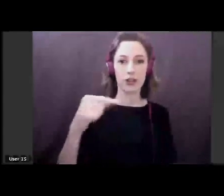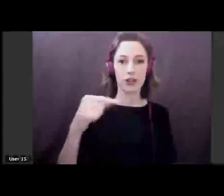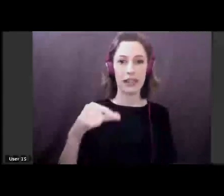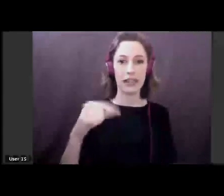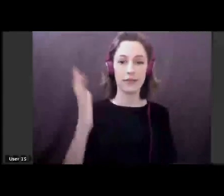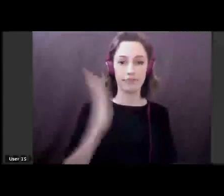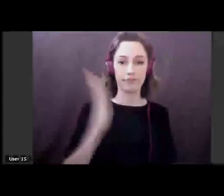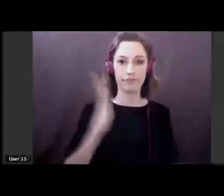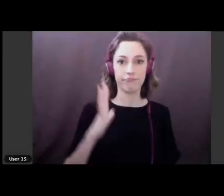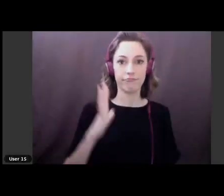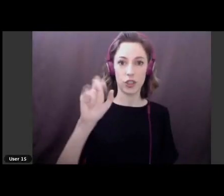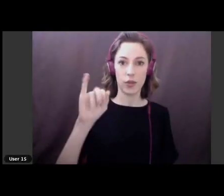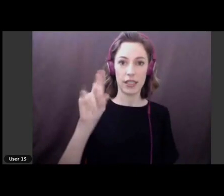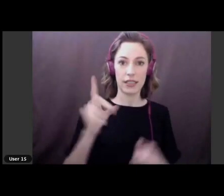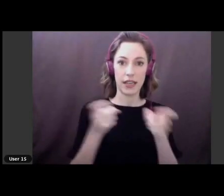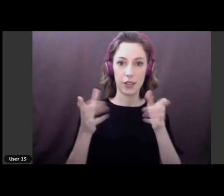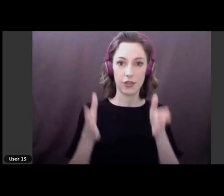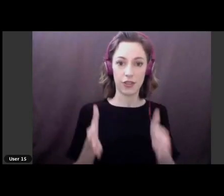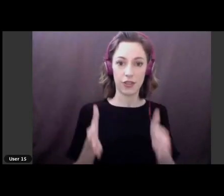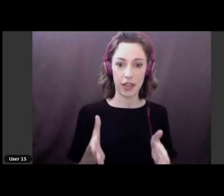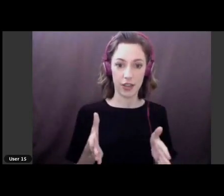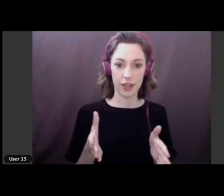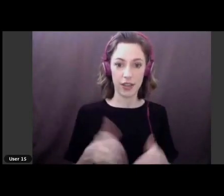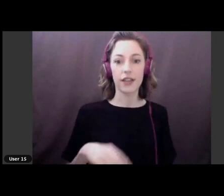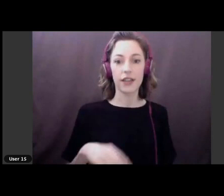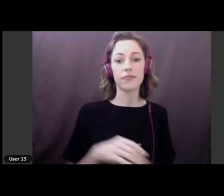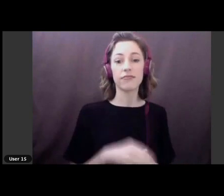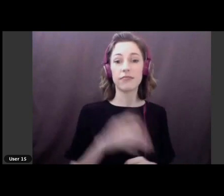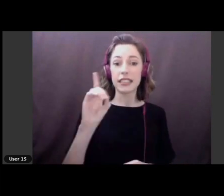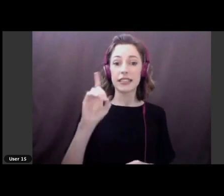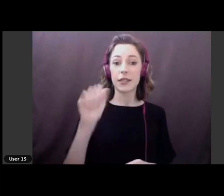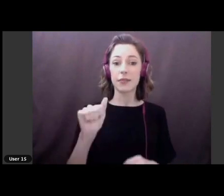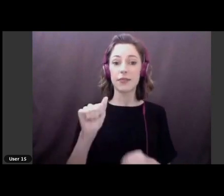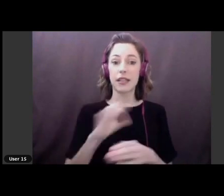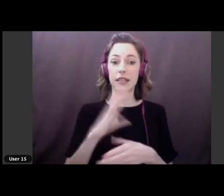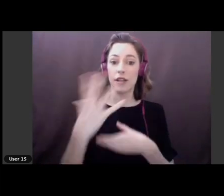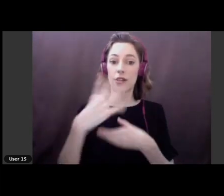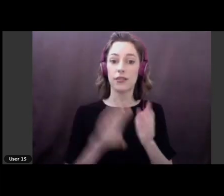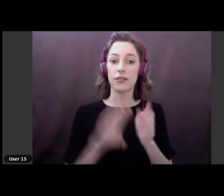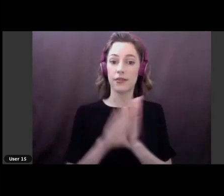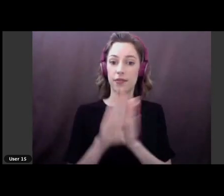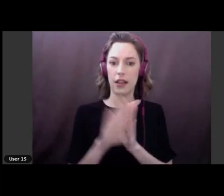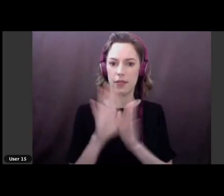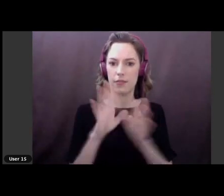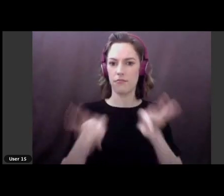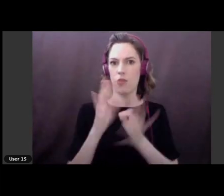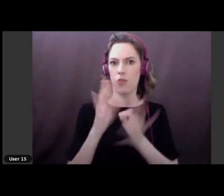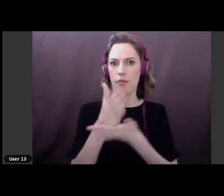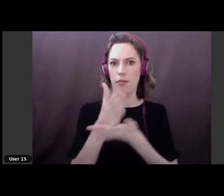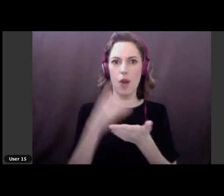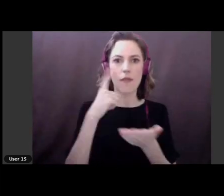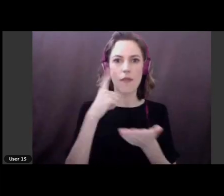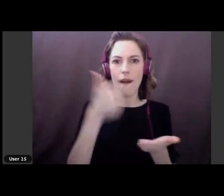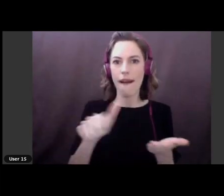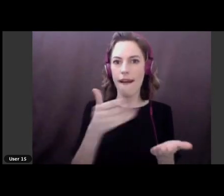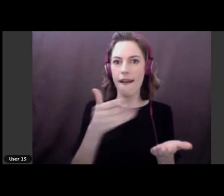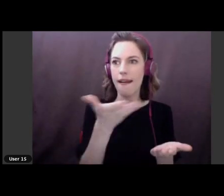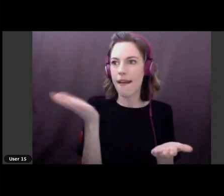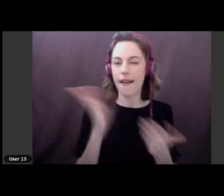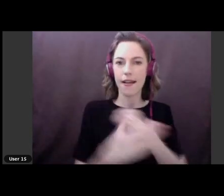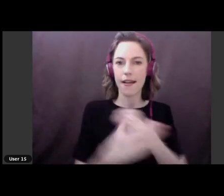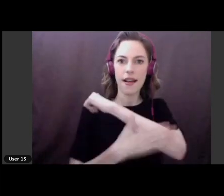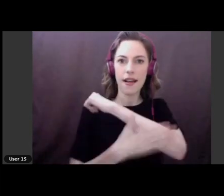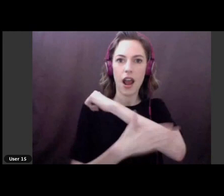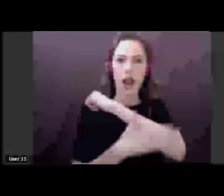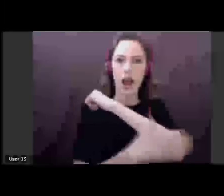development is a critical part of any country's journey to self-reliance. For that reason, USAID is striving to